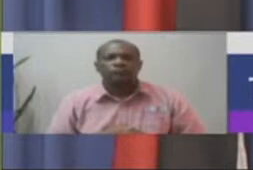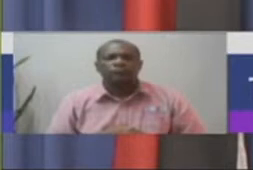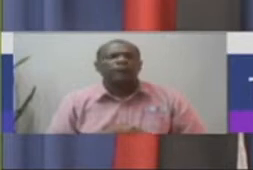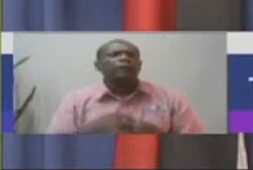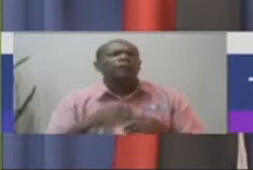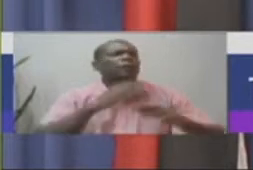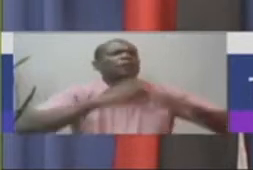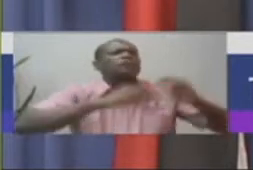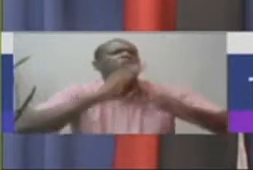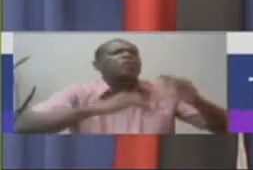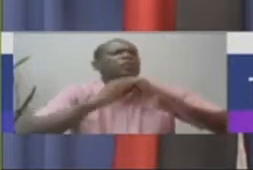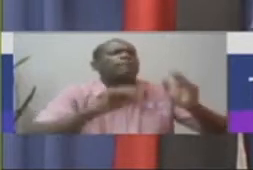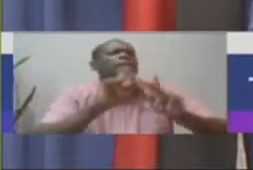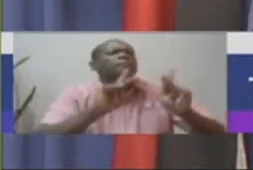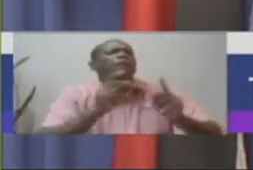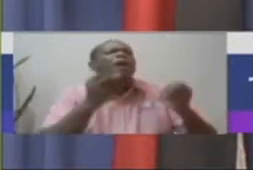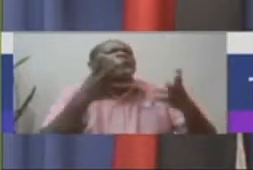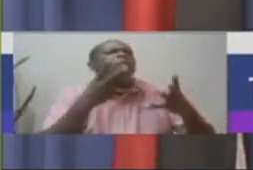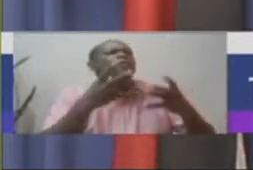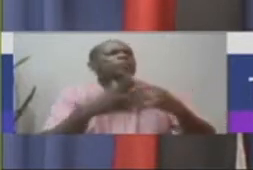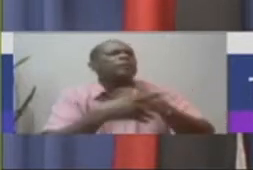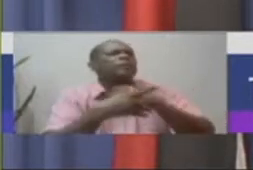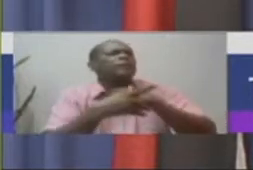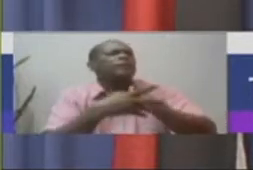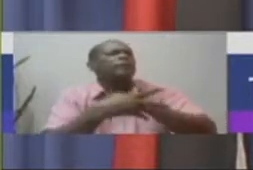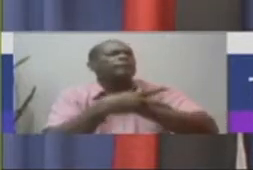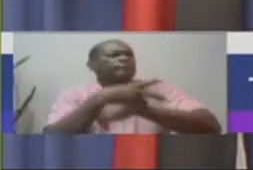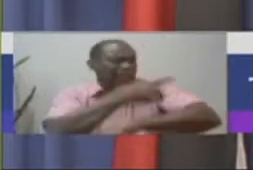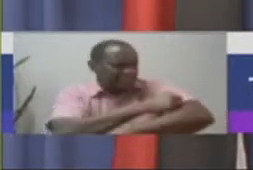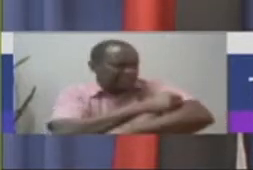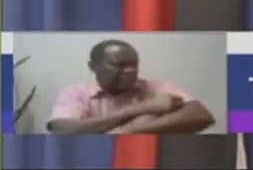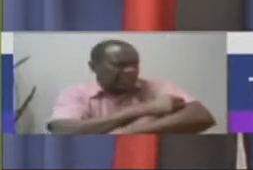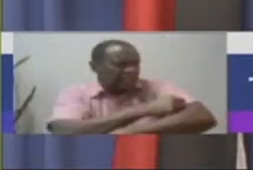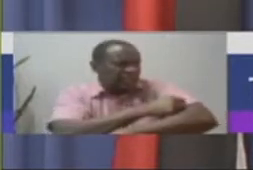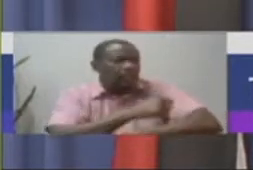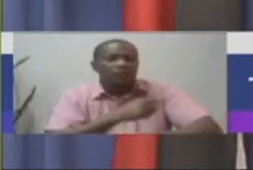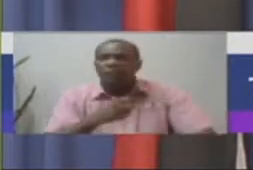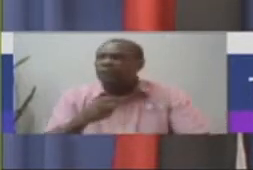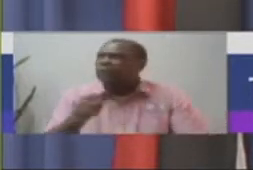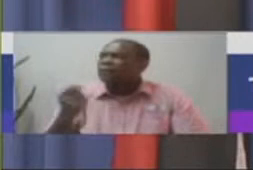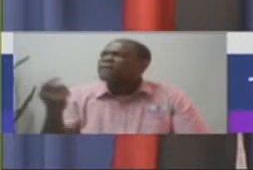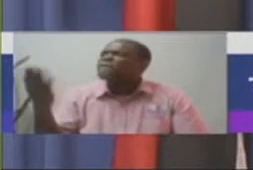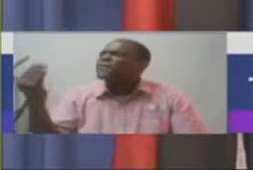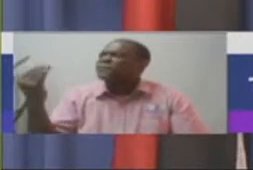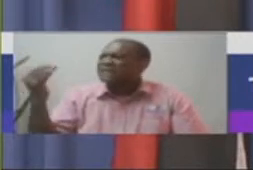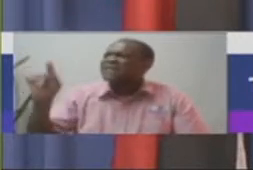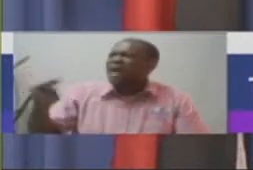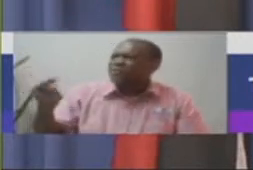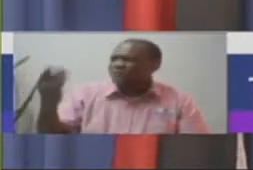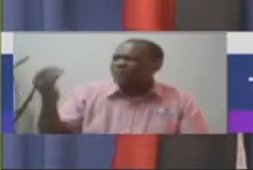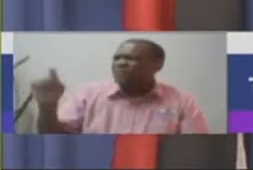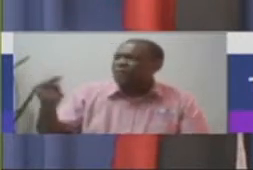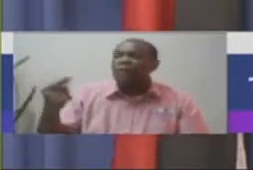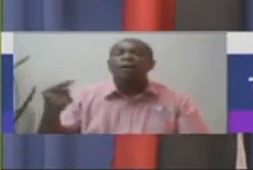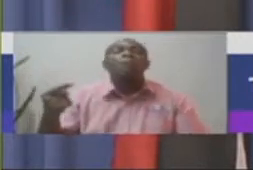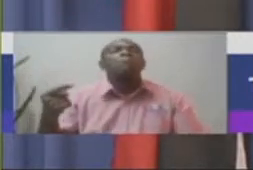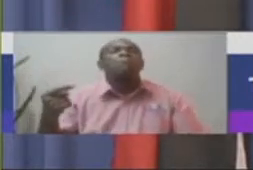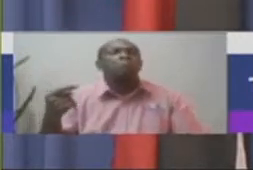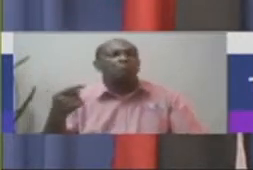done 15,000. Okay, 15,000 vaccinated construction workers, but they have